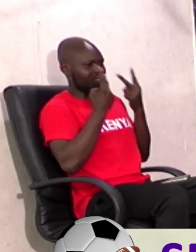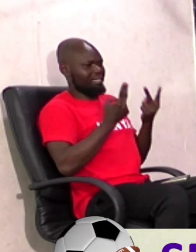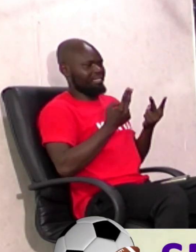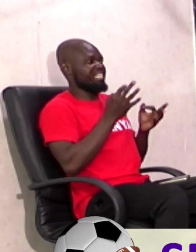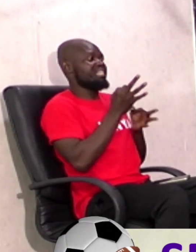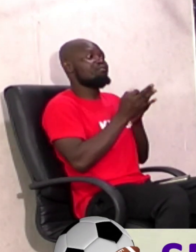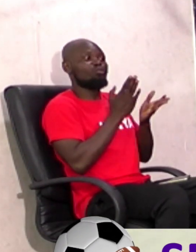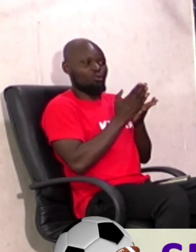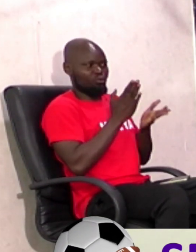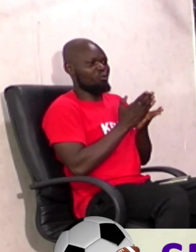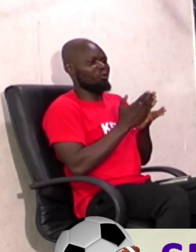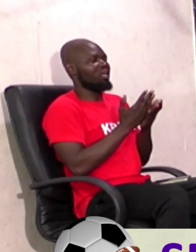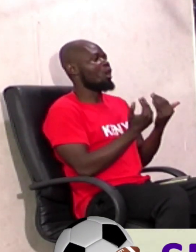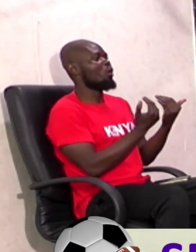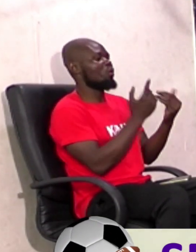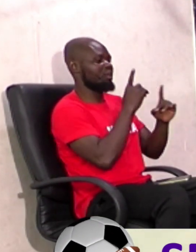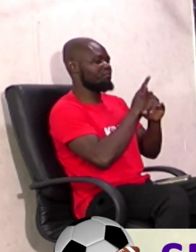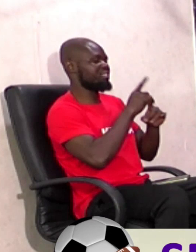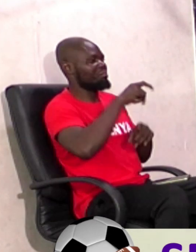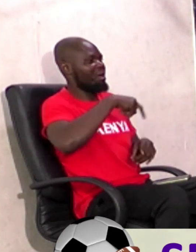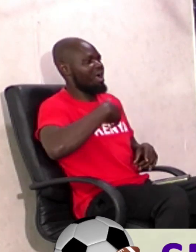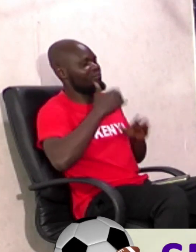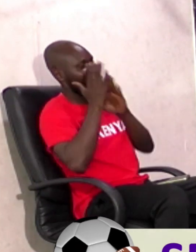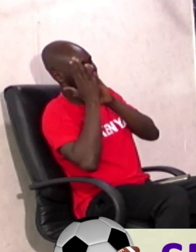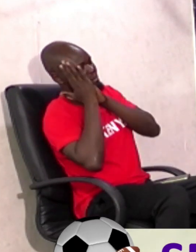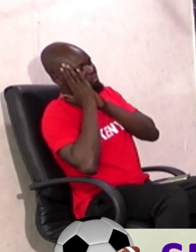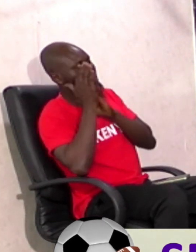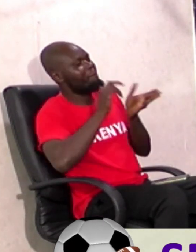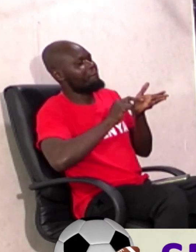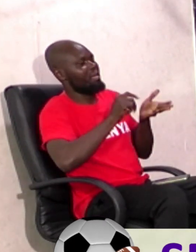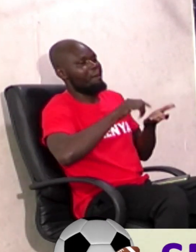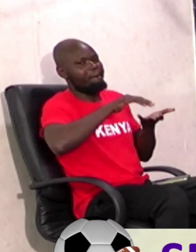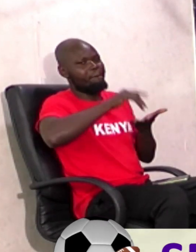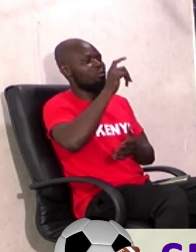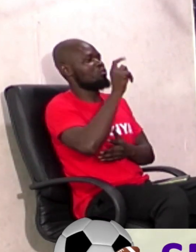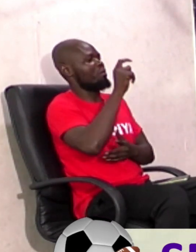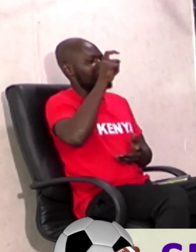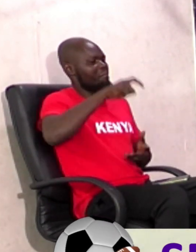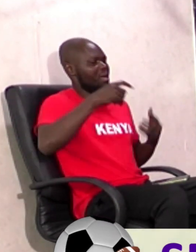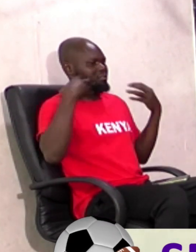And we saw that they also had an offside.